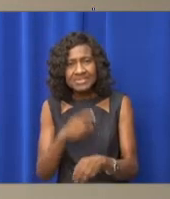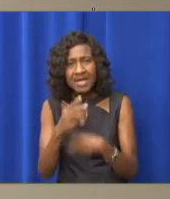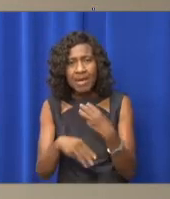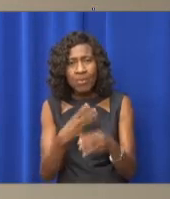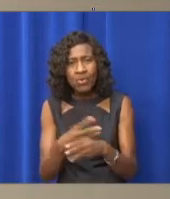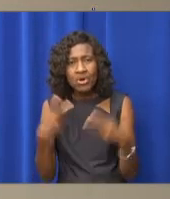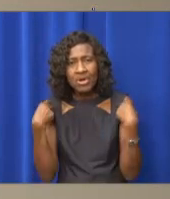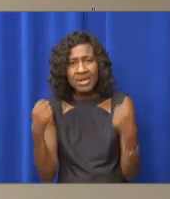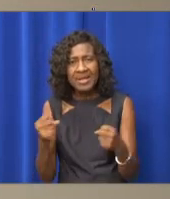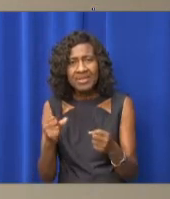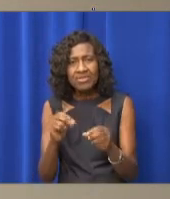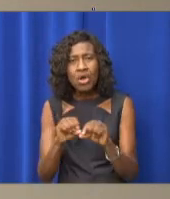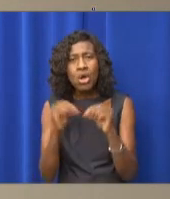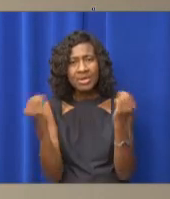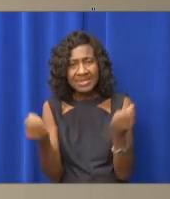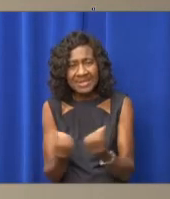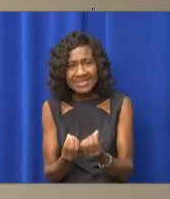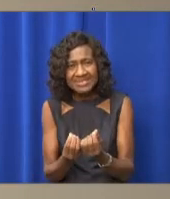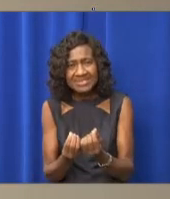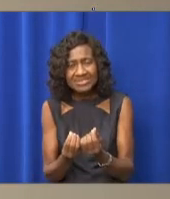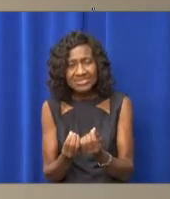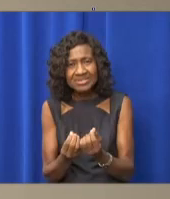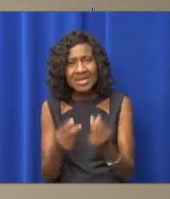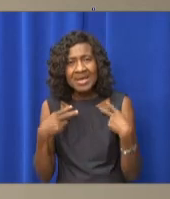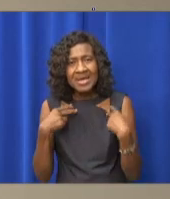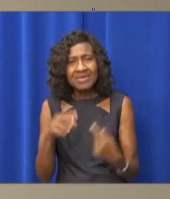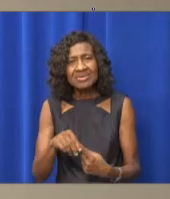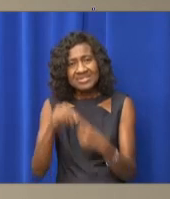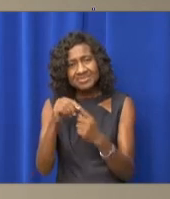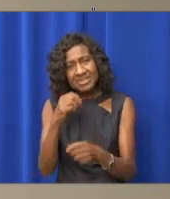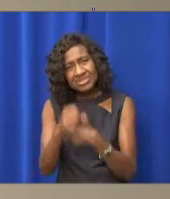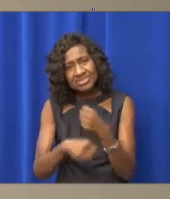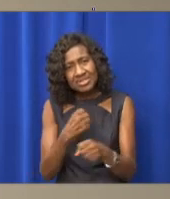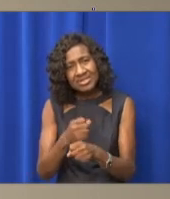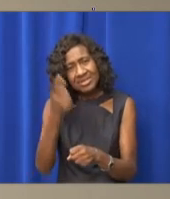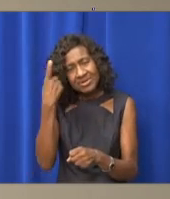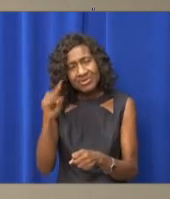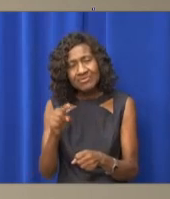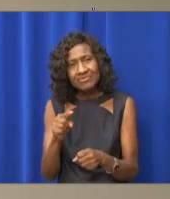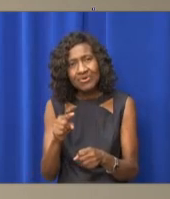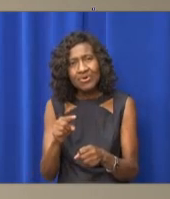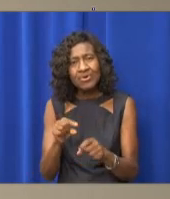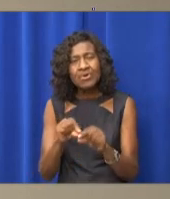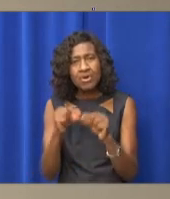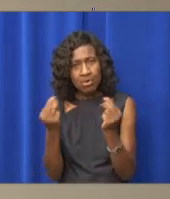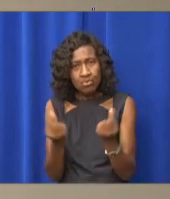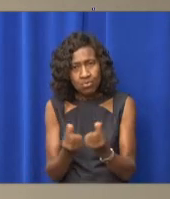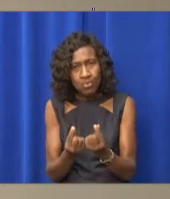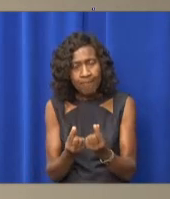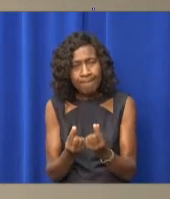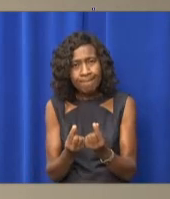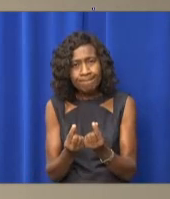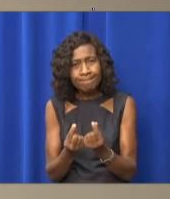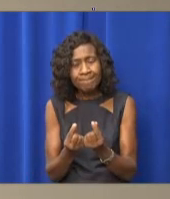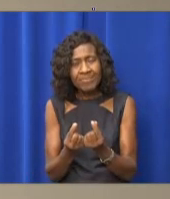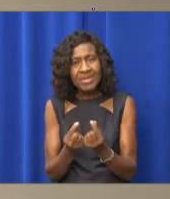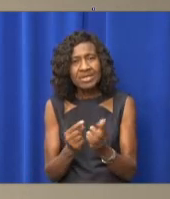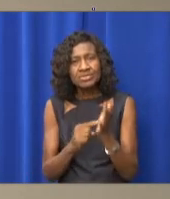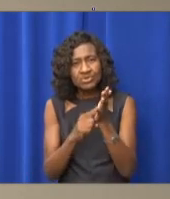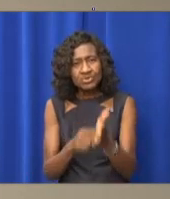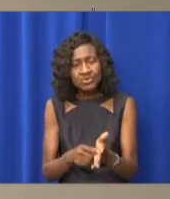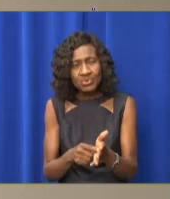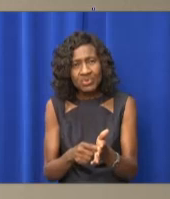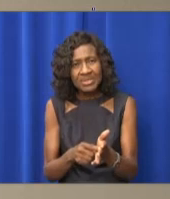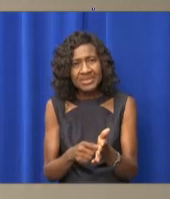has designated a year for a single professional group, signifying their essential role in the health and well-being